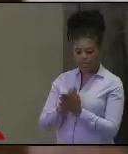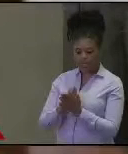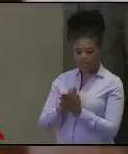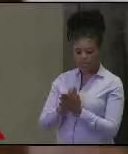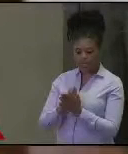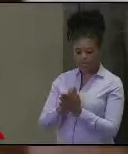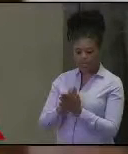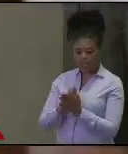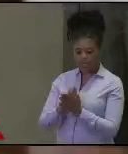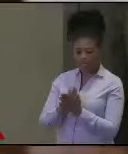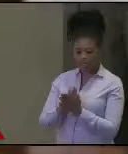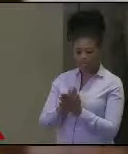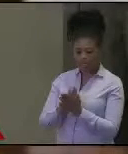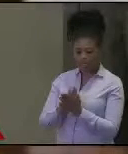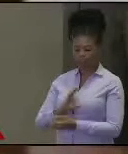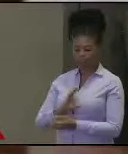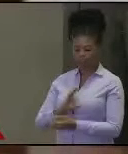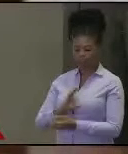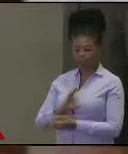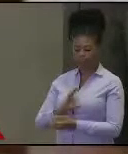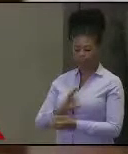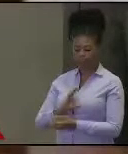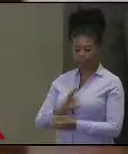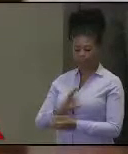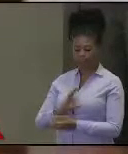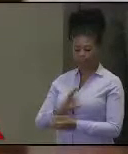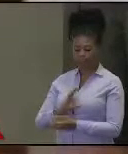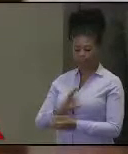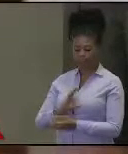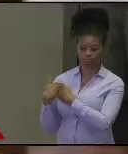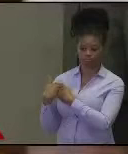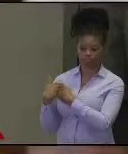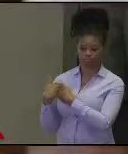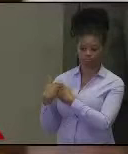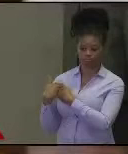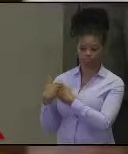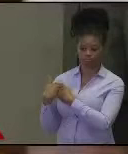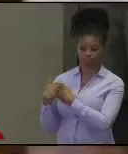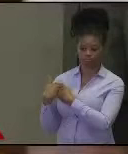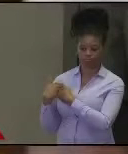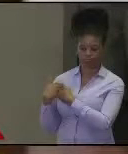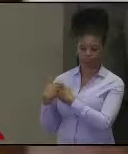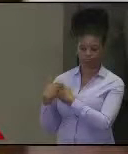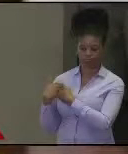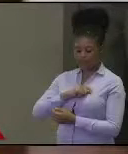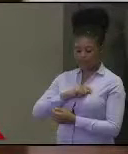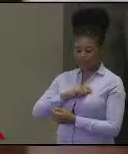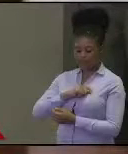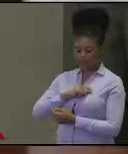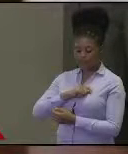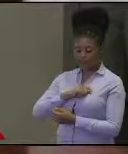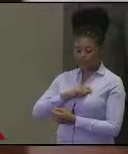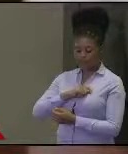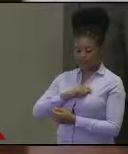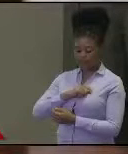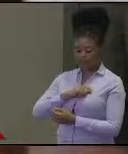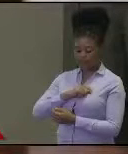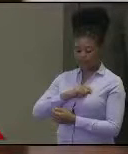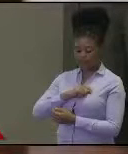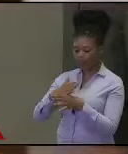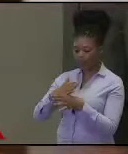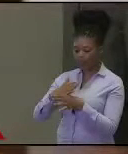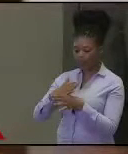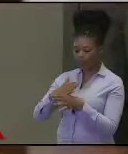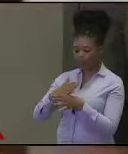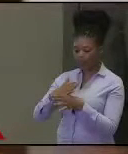up their families in comfort and security. It was also through this declaration that we were committing to